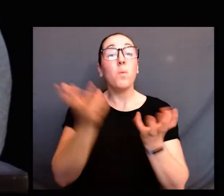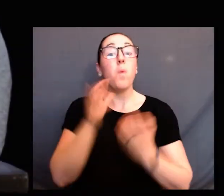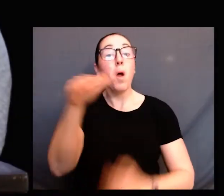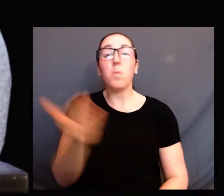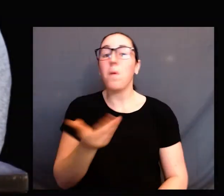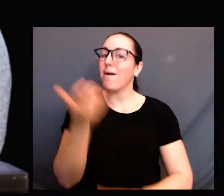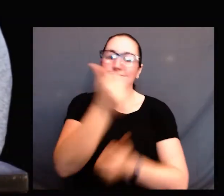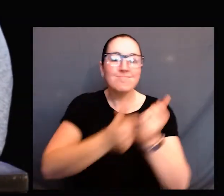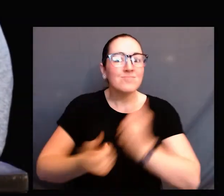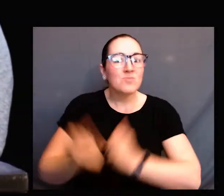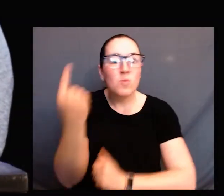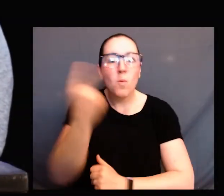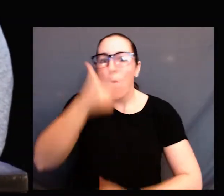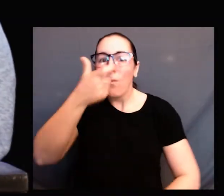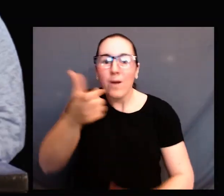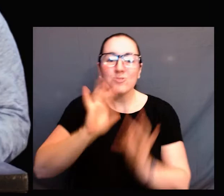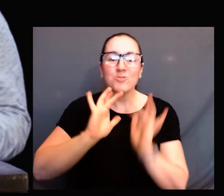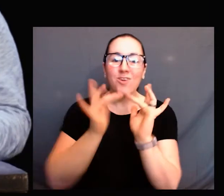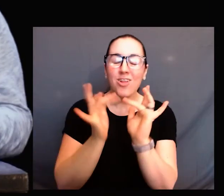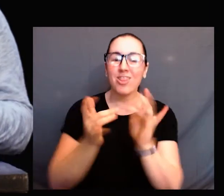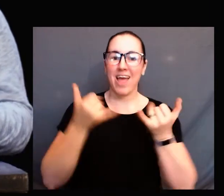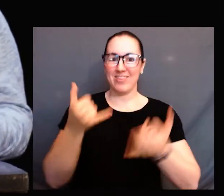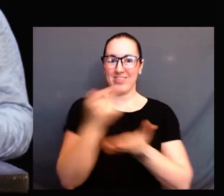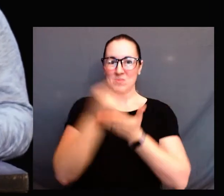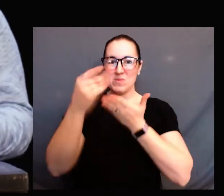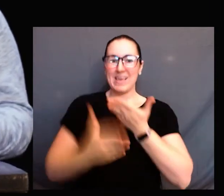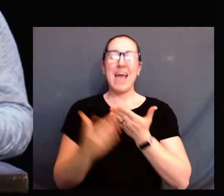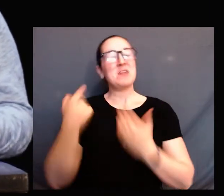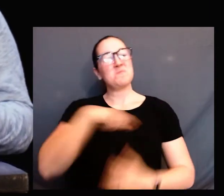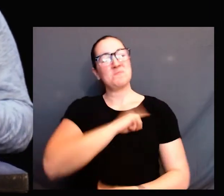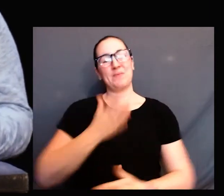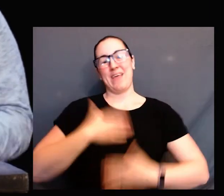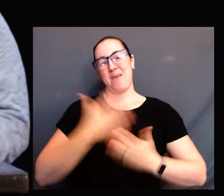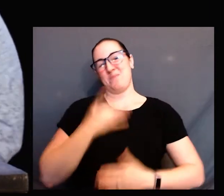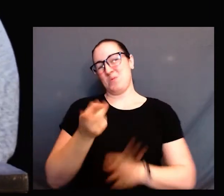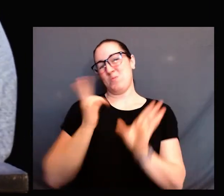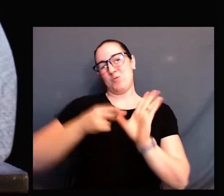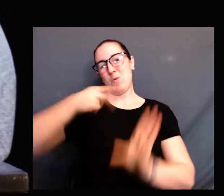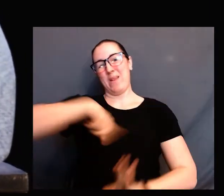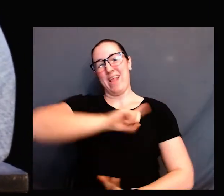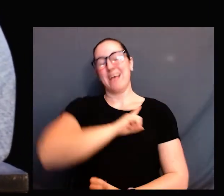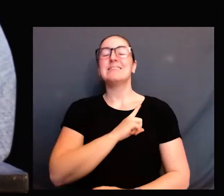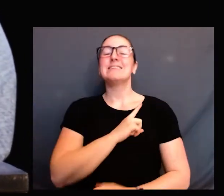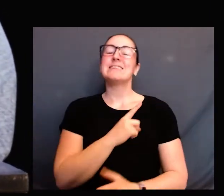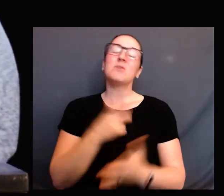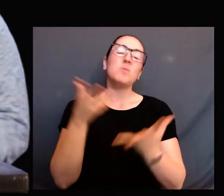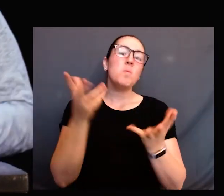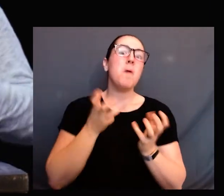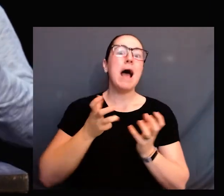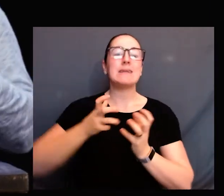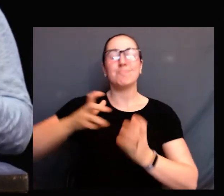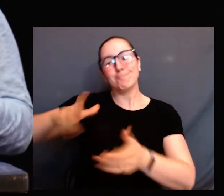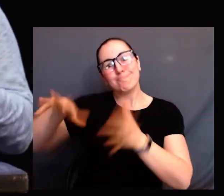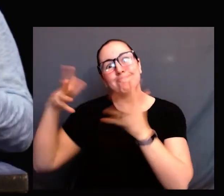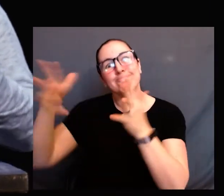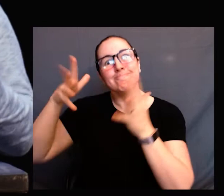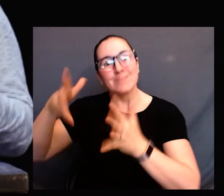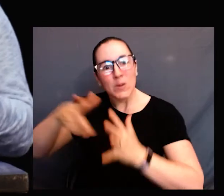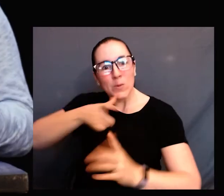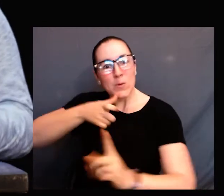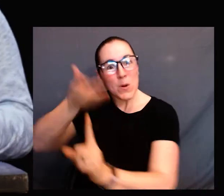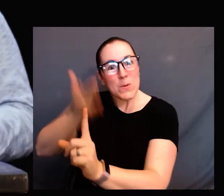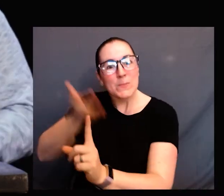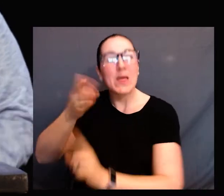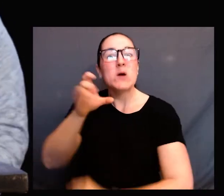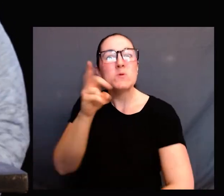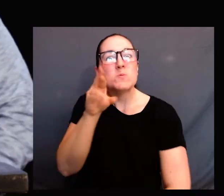We want to welcome all of you who are watching online this weekend. We're so glad that you joined us. We want to send a great big shout